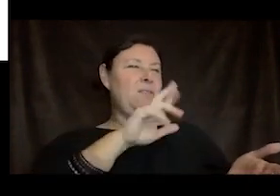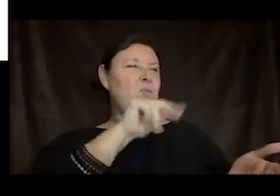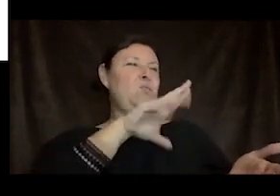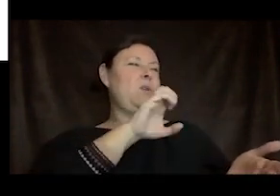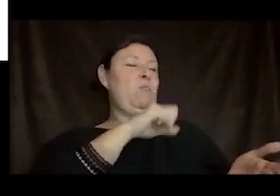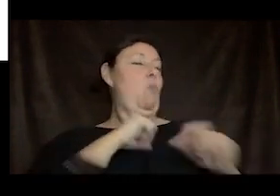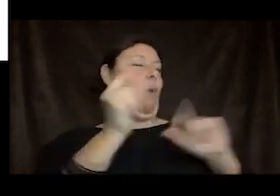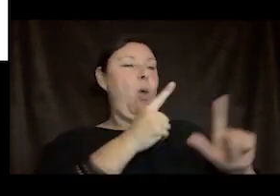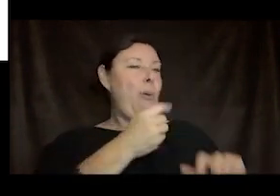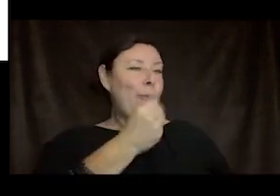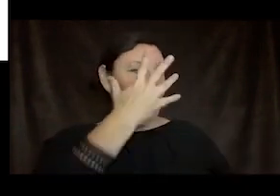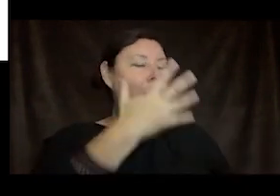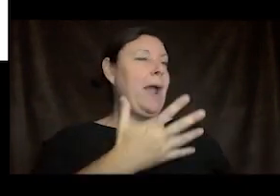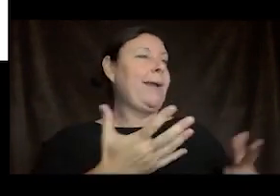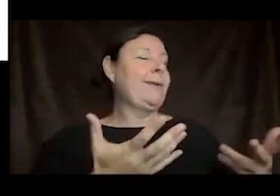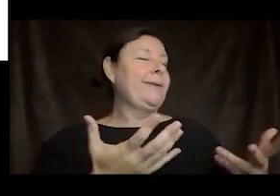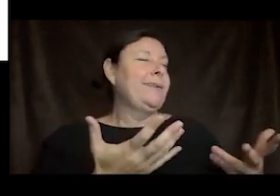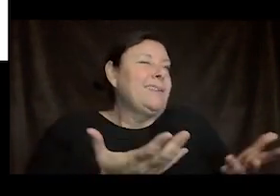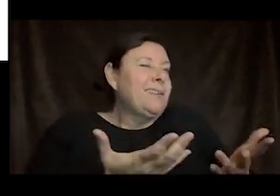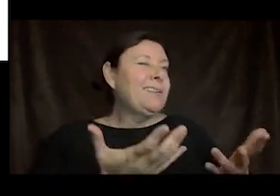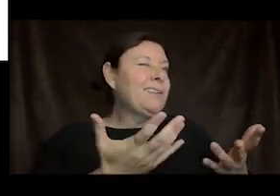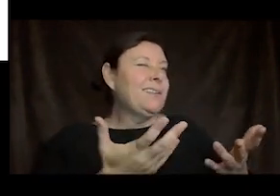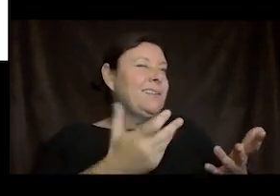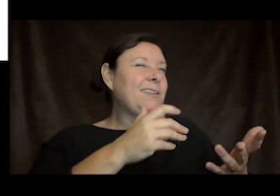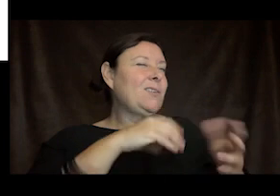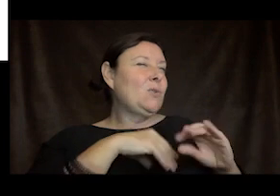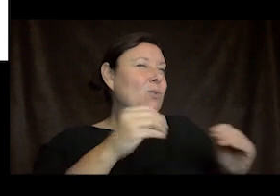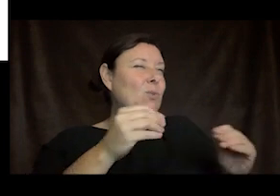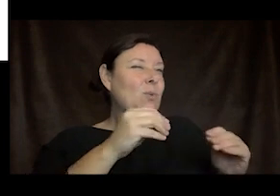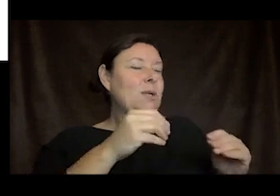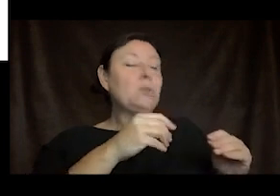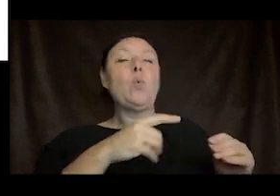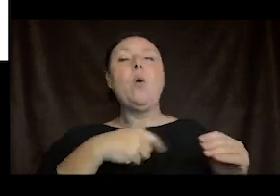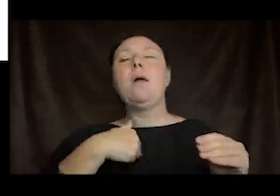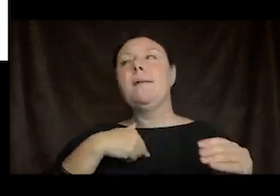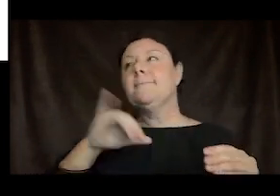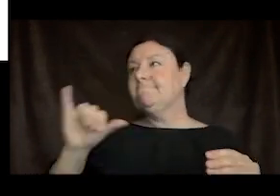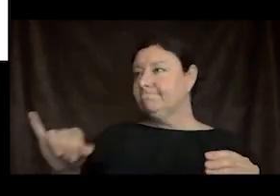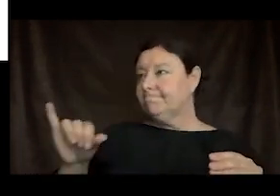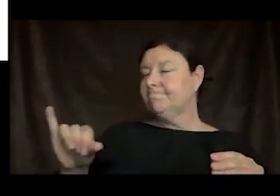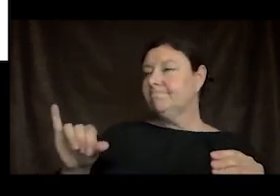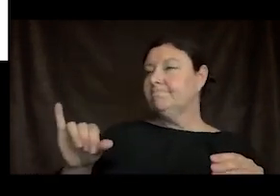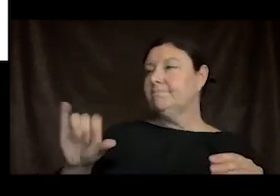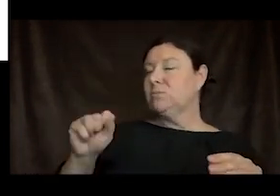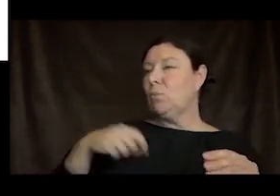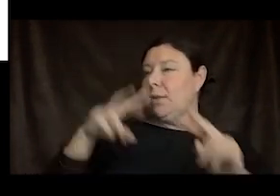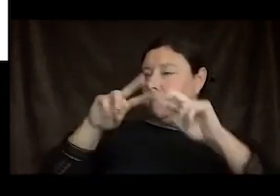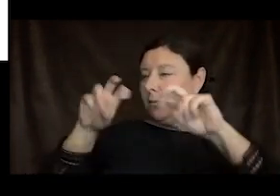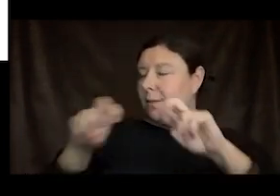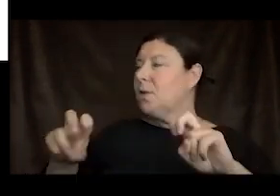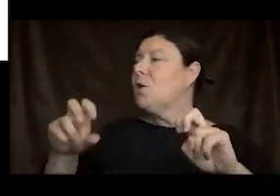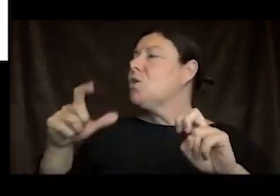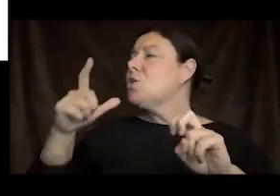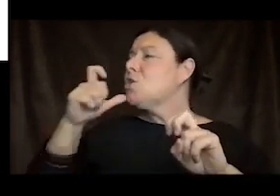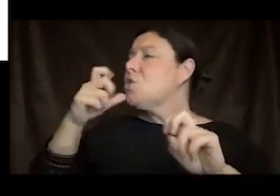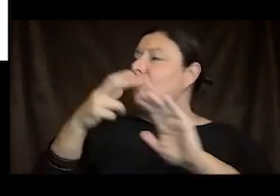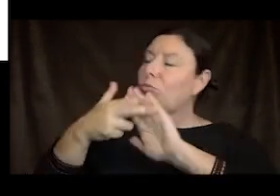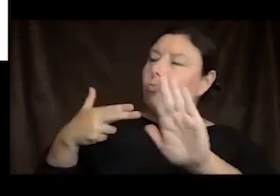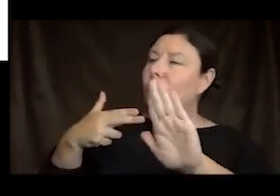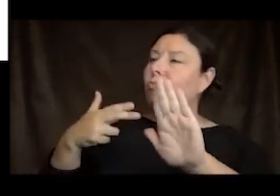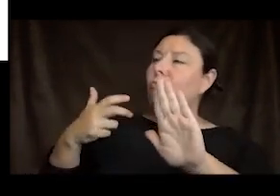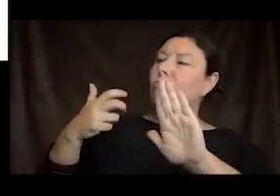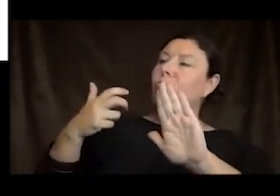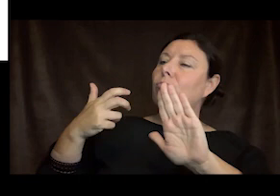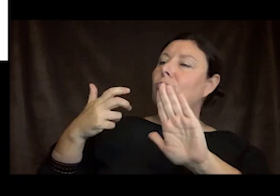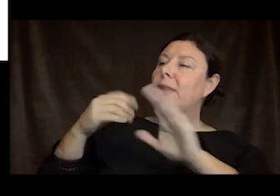all white. We're all, you know, and so then I had to look to say, well, who's marked in your